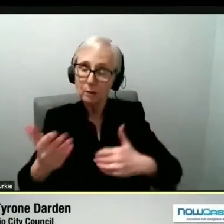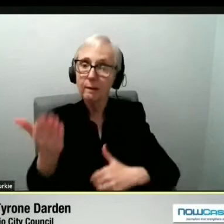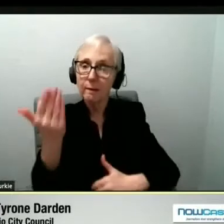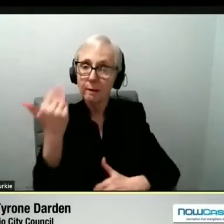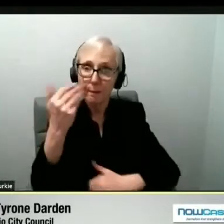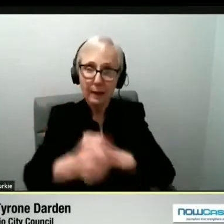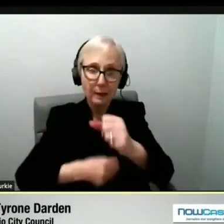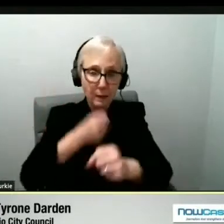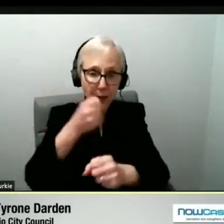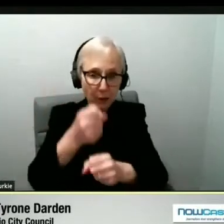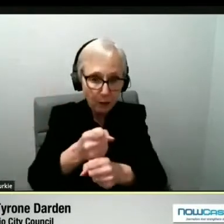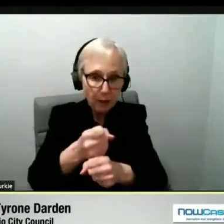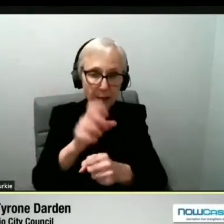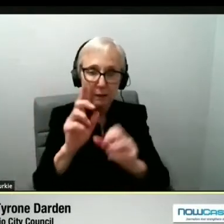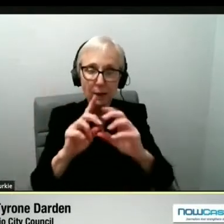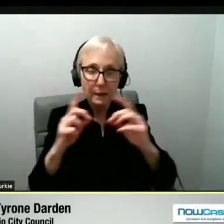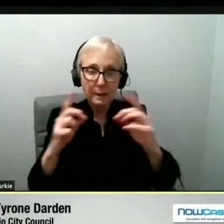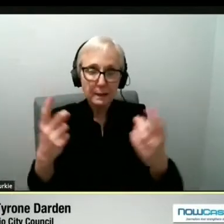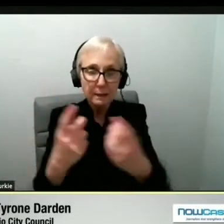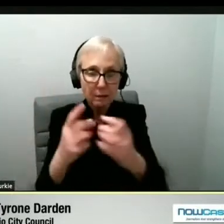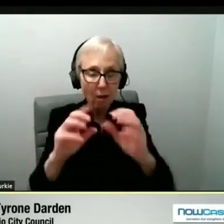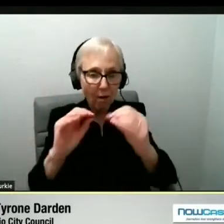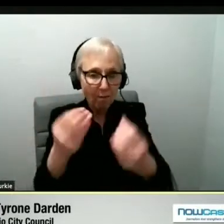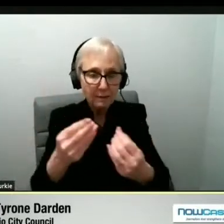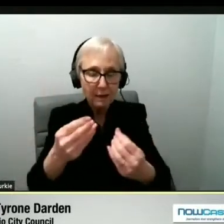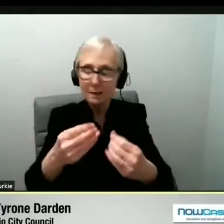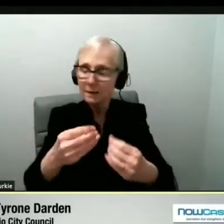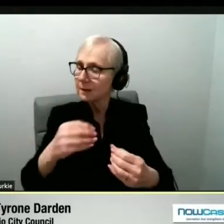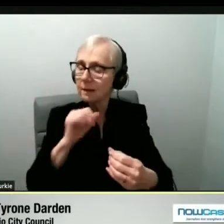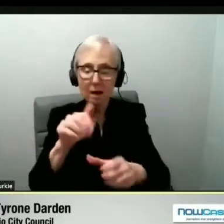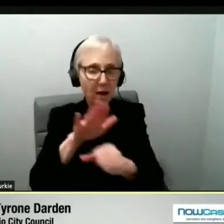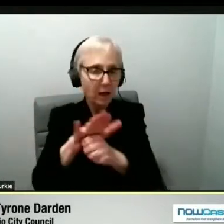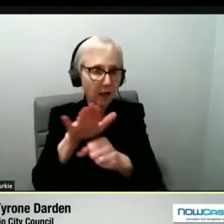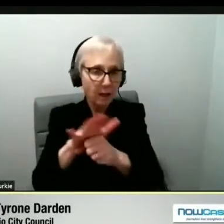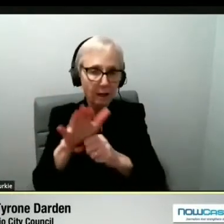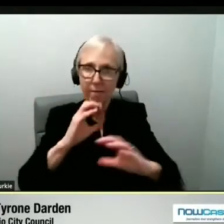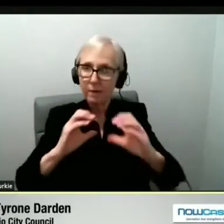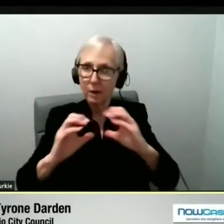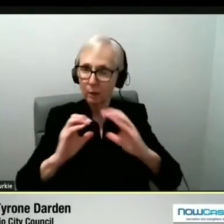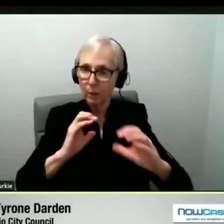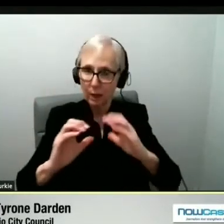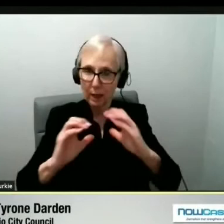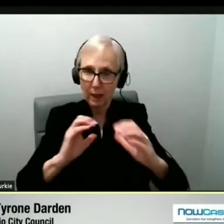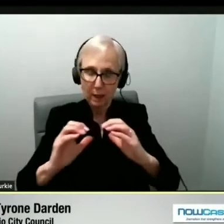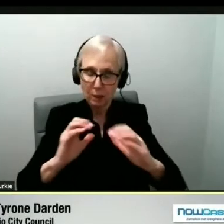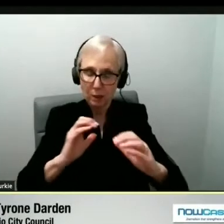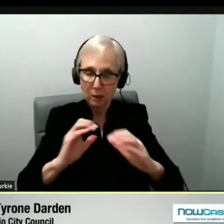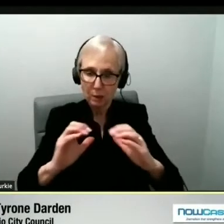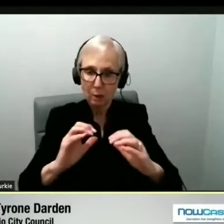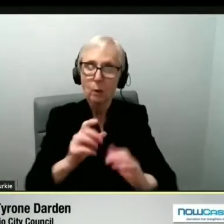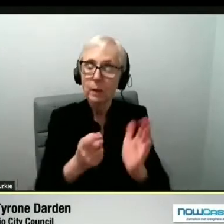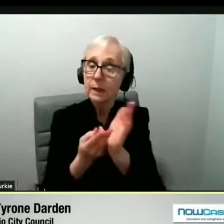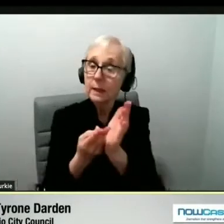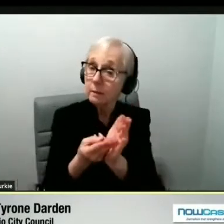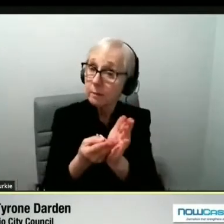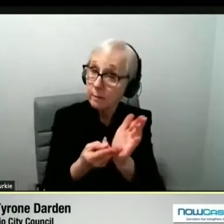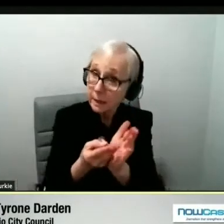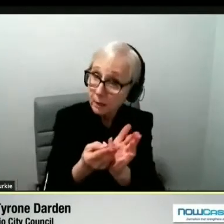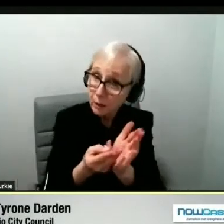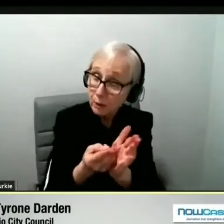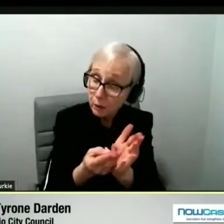years in our district office because there's been a lack of communication on certain levels. We need to make sure we shore up